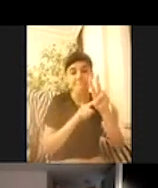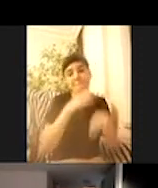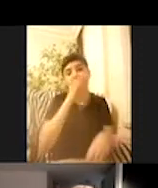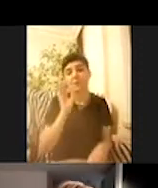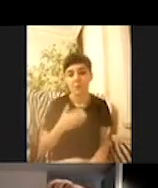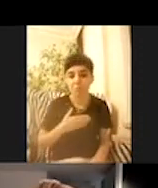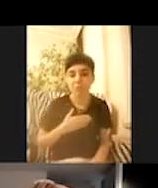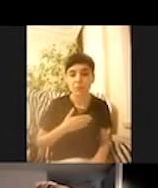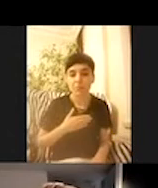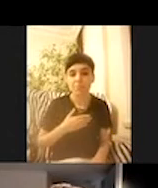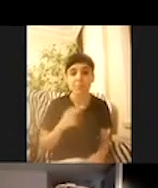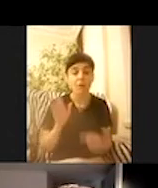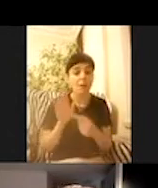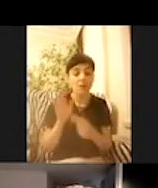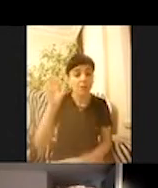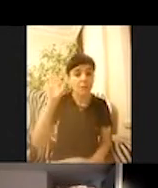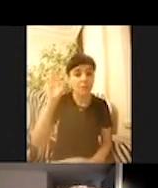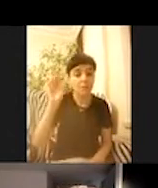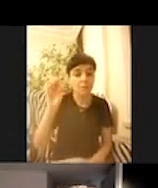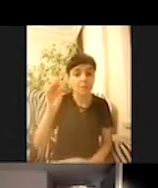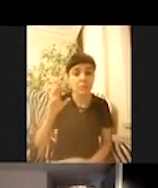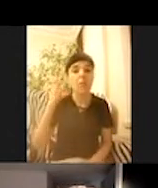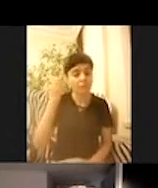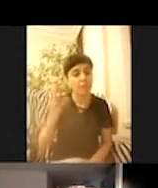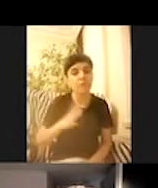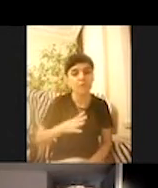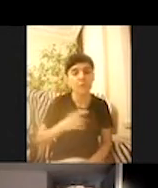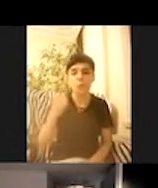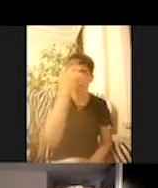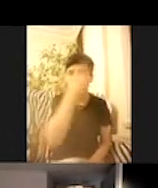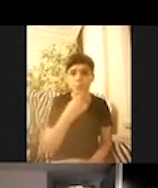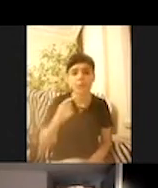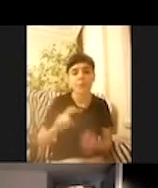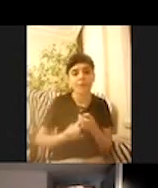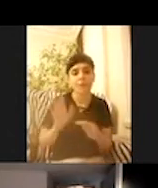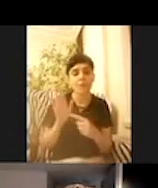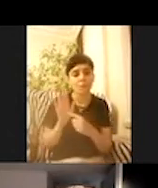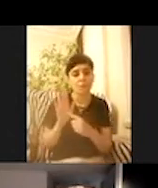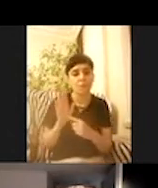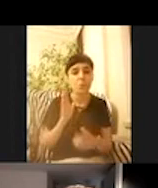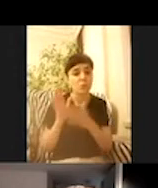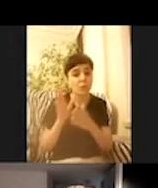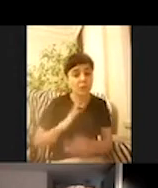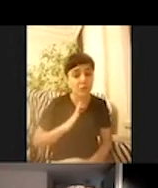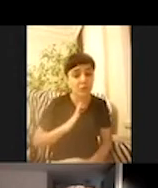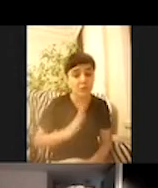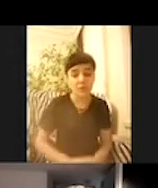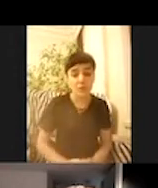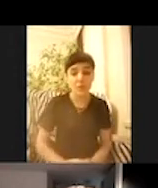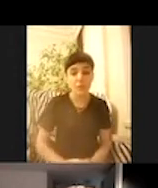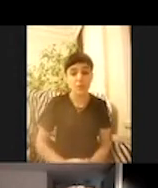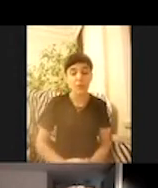I also had like a sign for a while, and I also tattooed it on my arm or my hand. And for me,